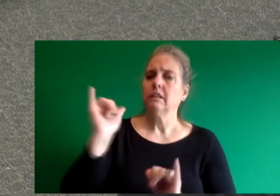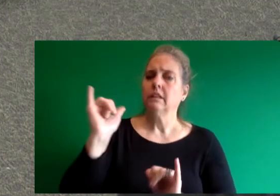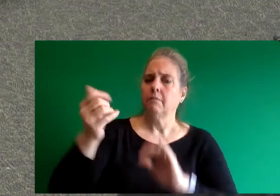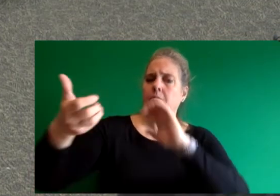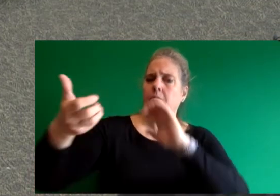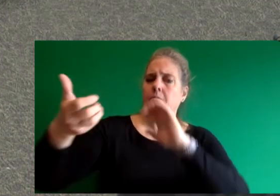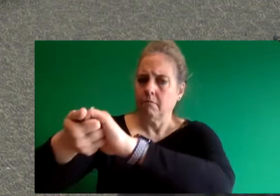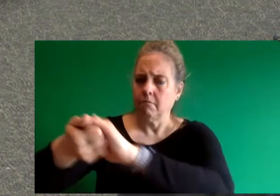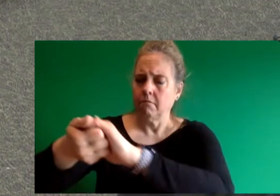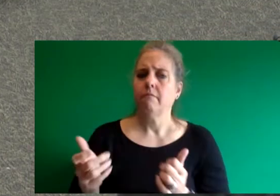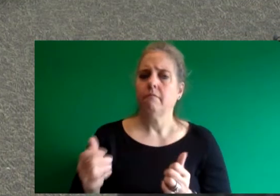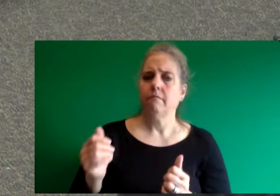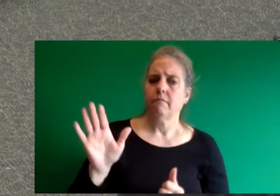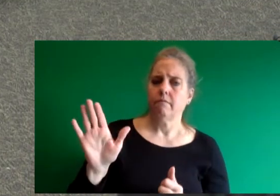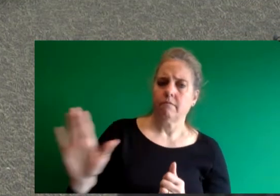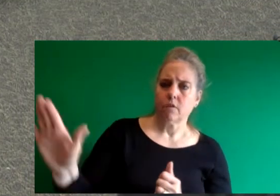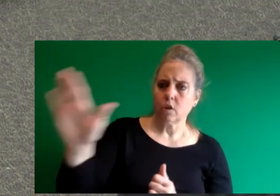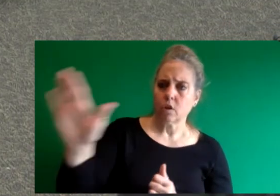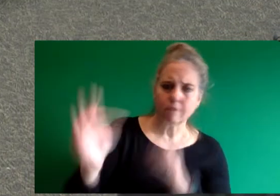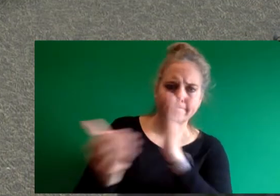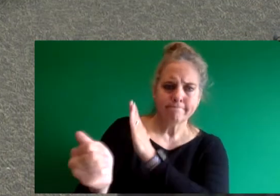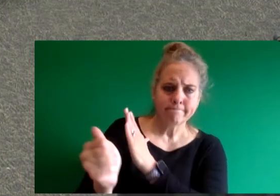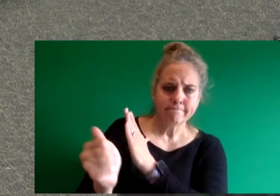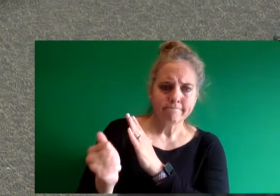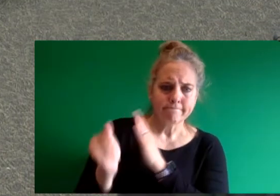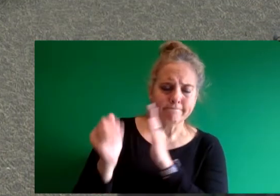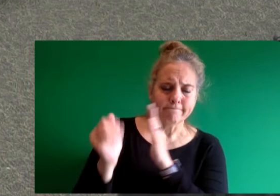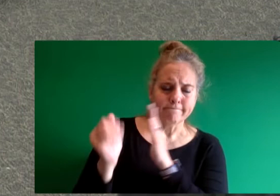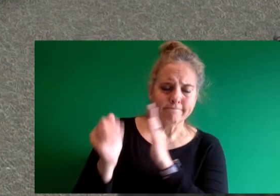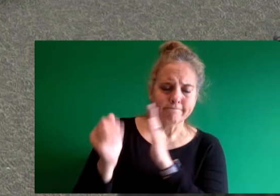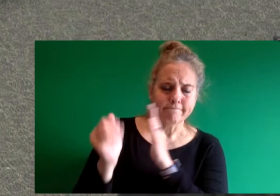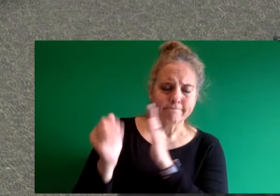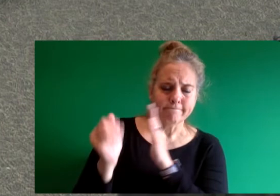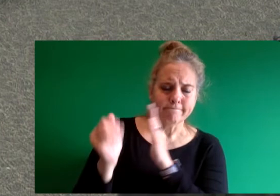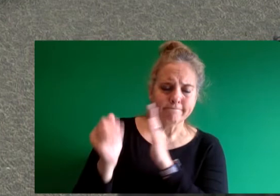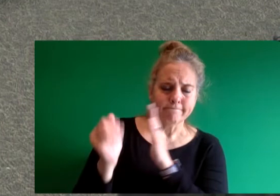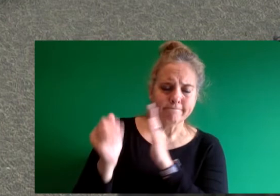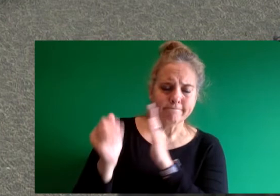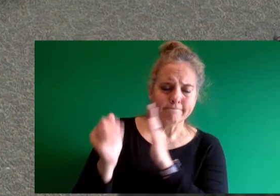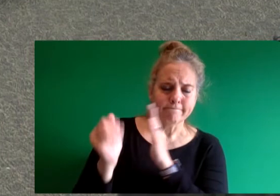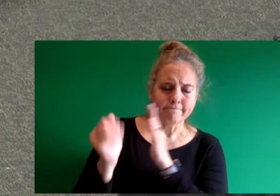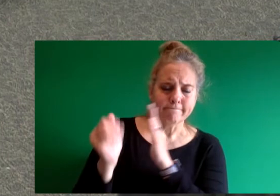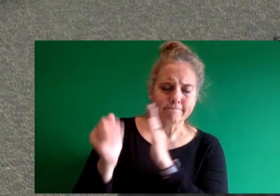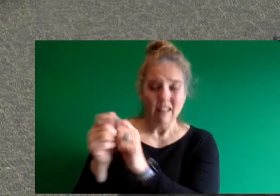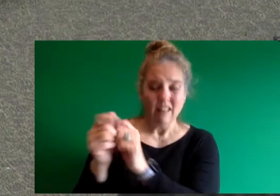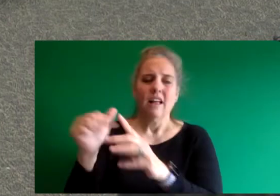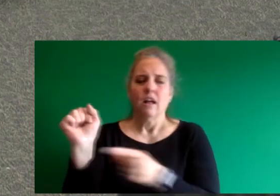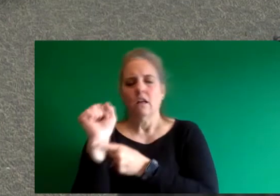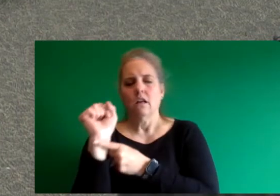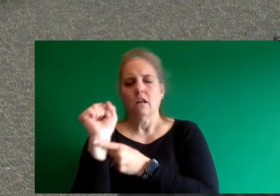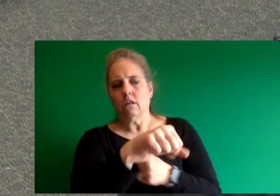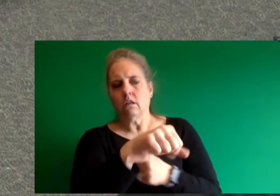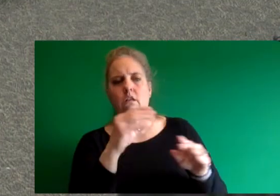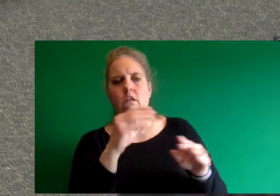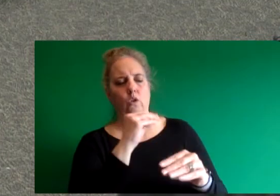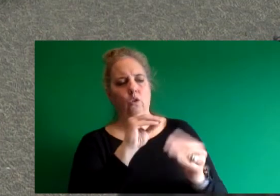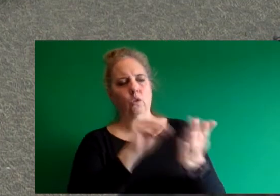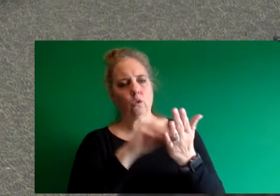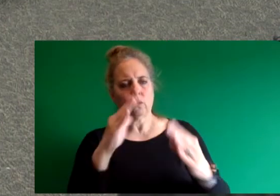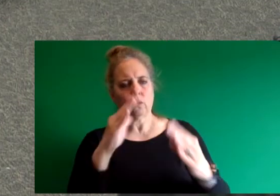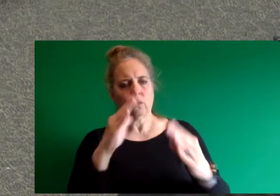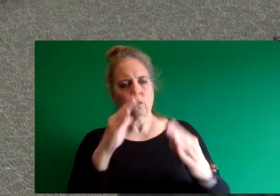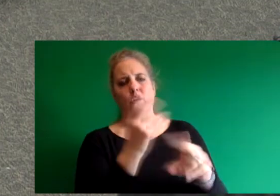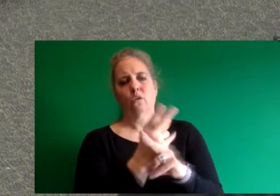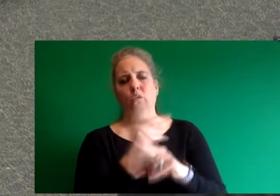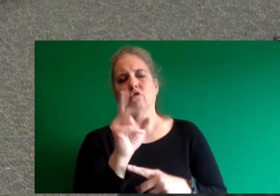And hopefully we can tackle this next challenge together and make our communities much safer for our youth and protect as many lives as possible. So